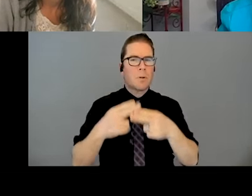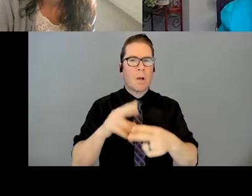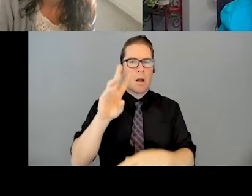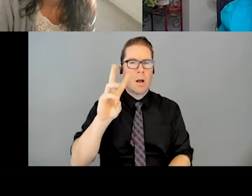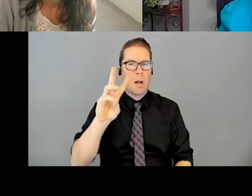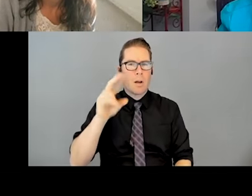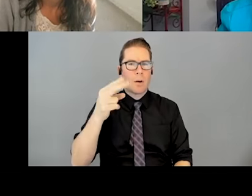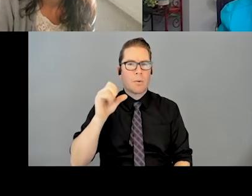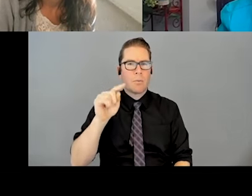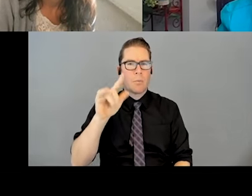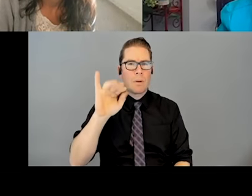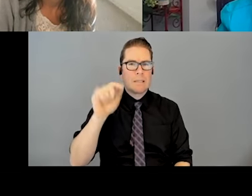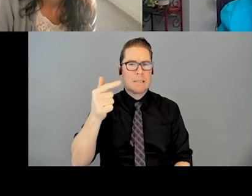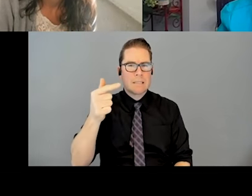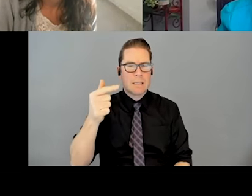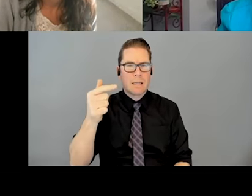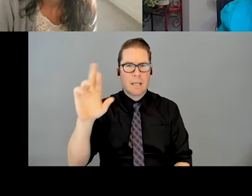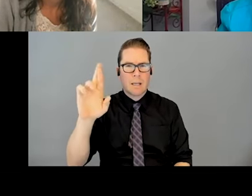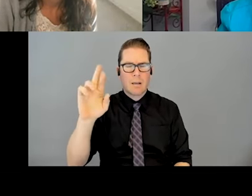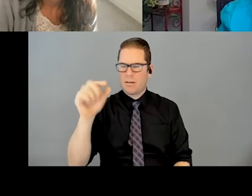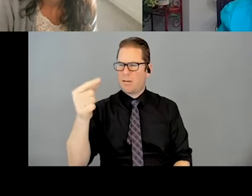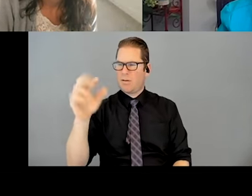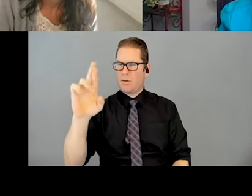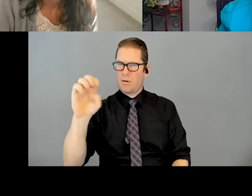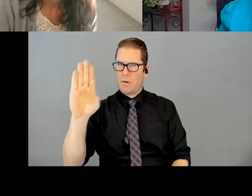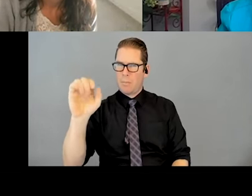Steele. And he was going to be one of our